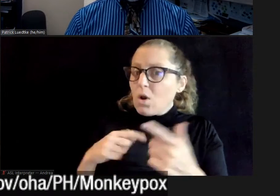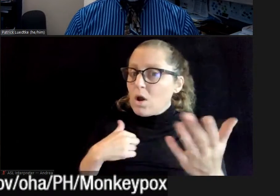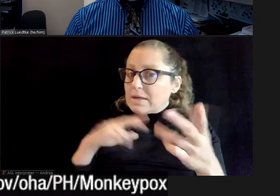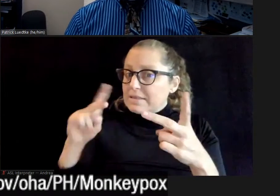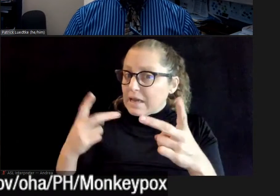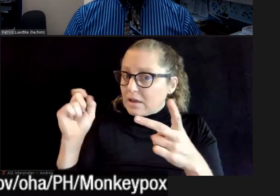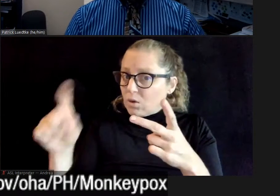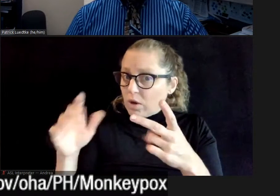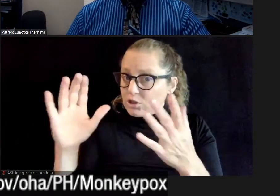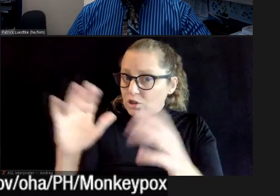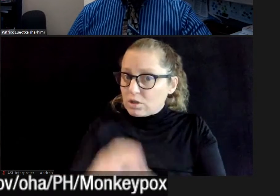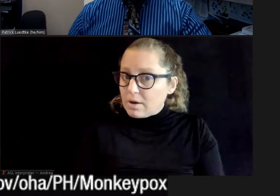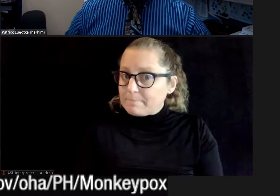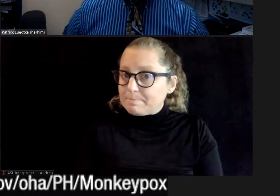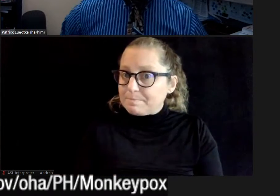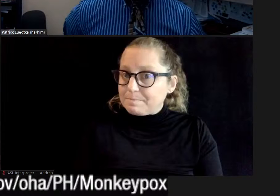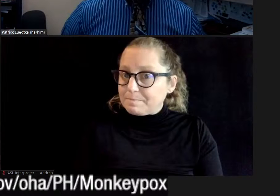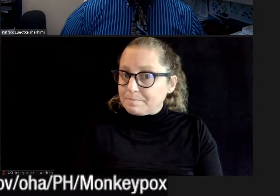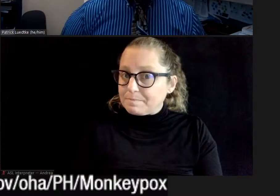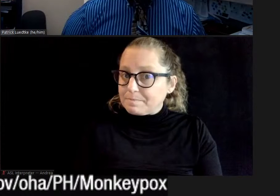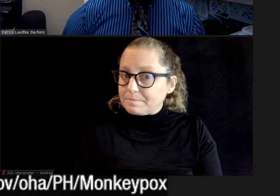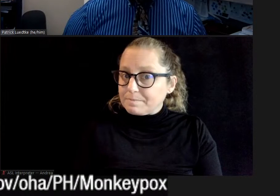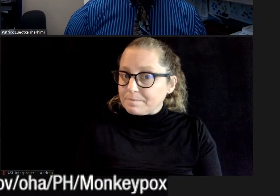Second question,